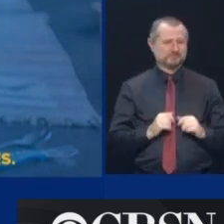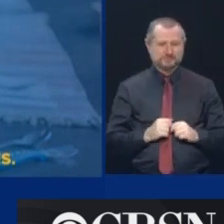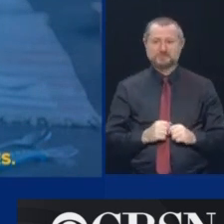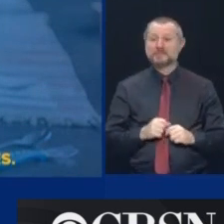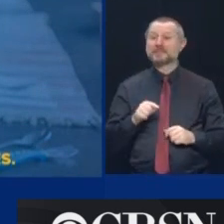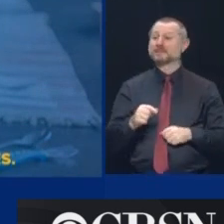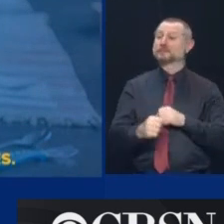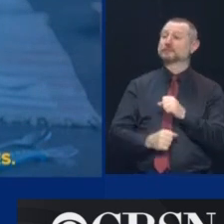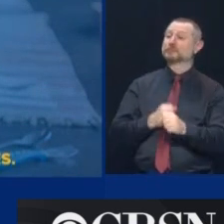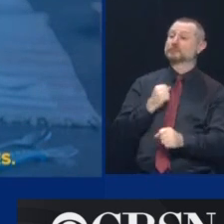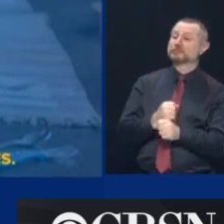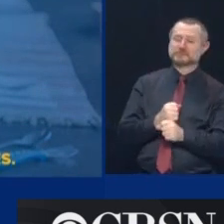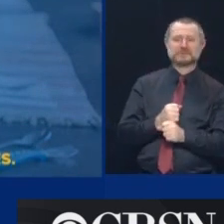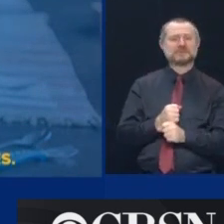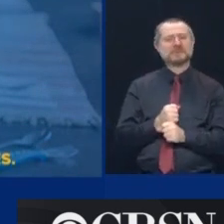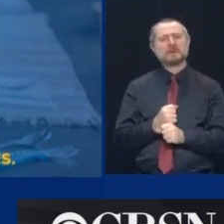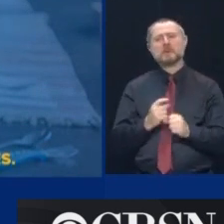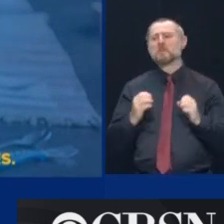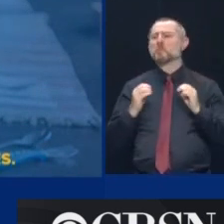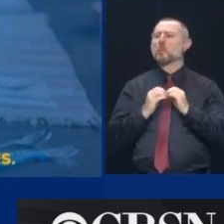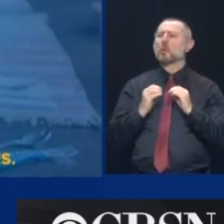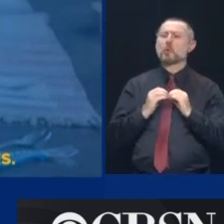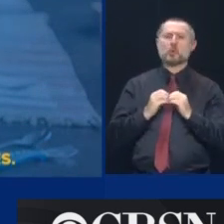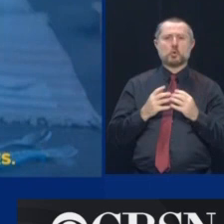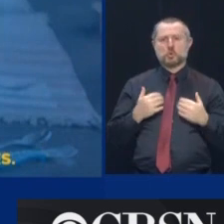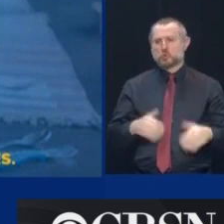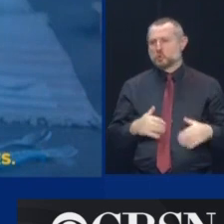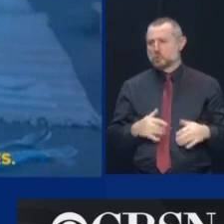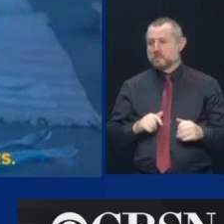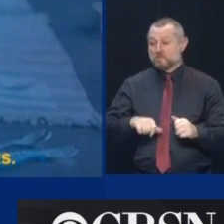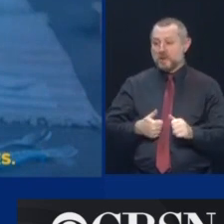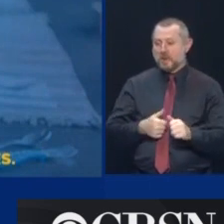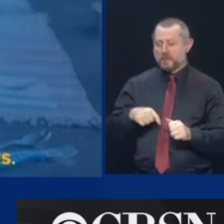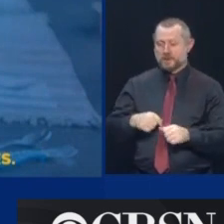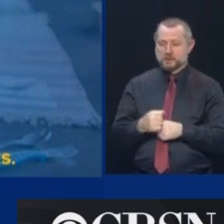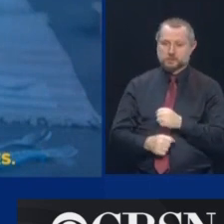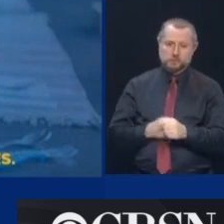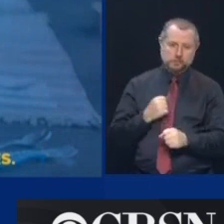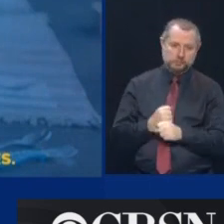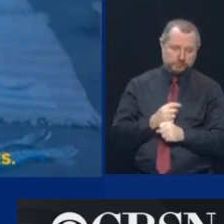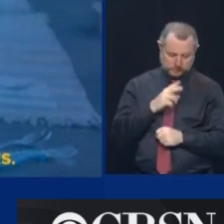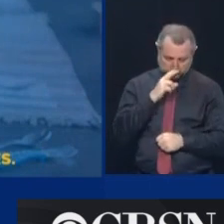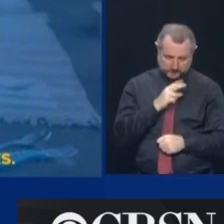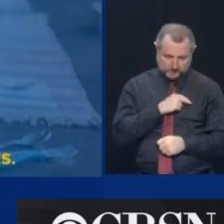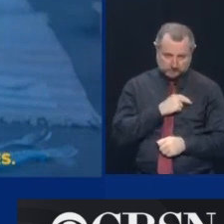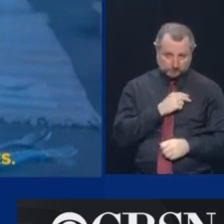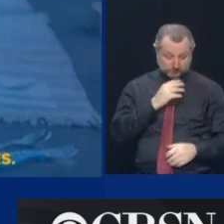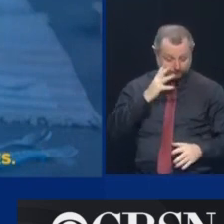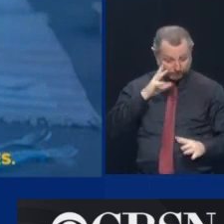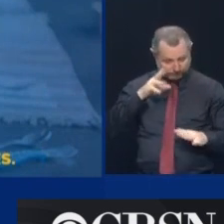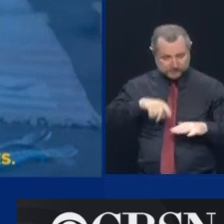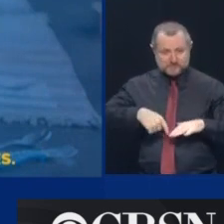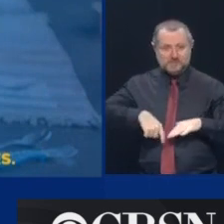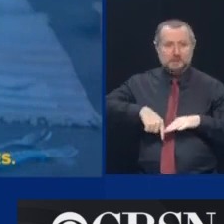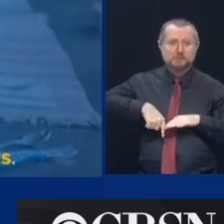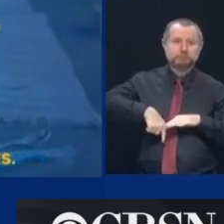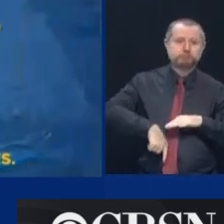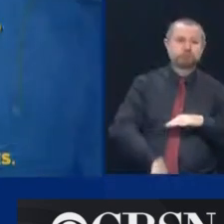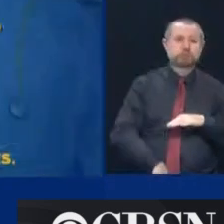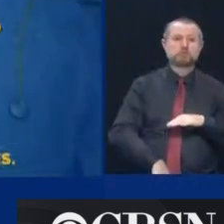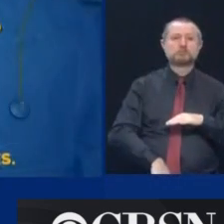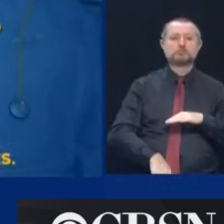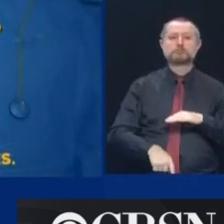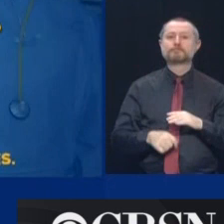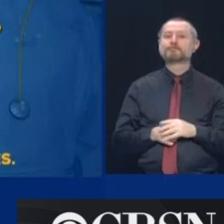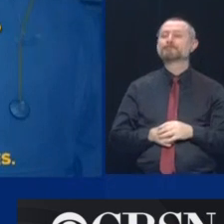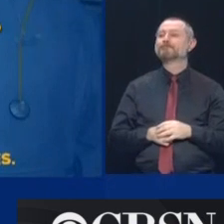is more profound and deeper than most Thanksgivings.